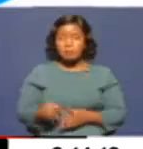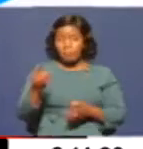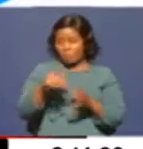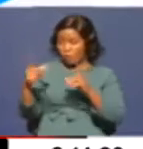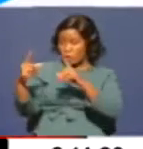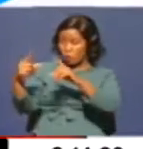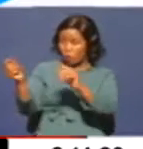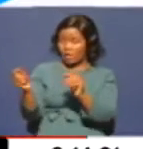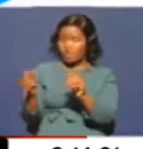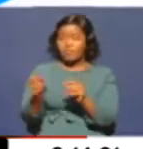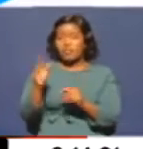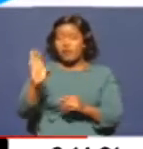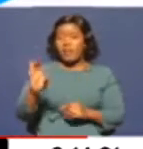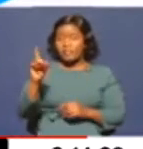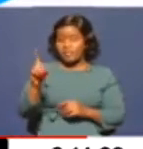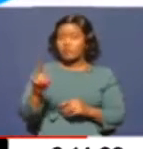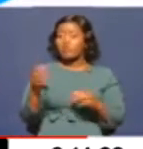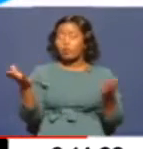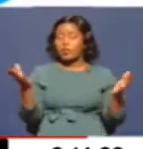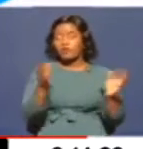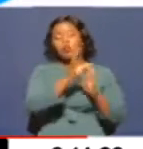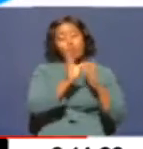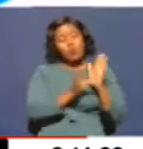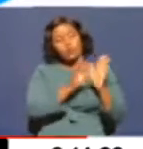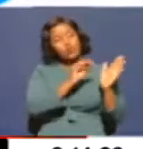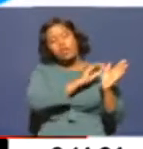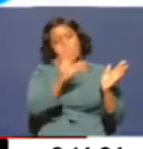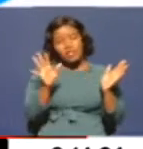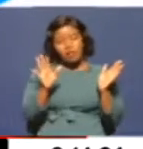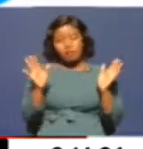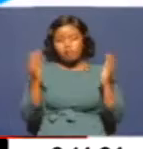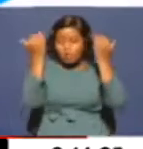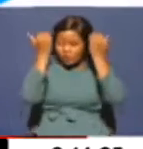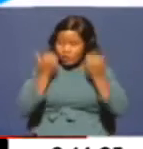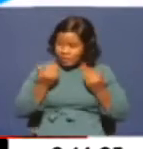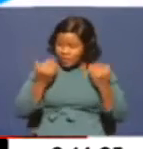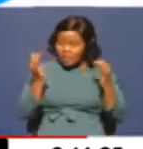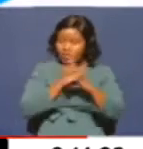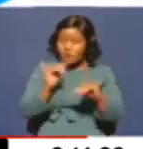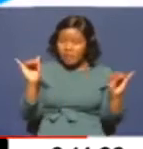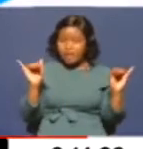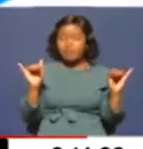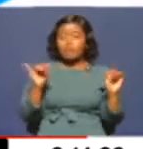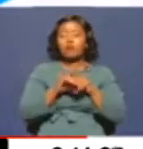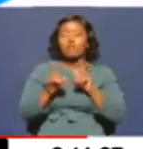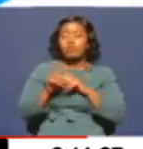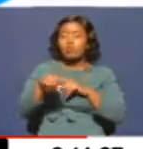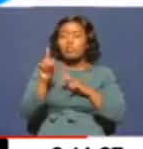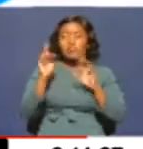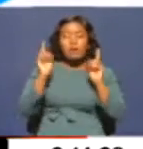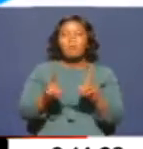Constitution guarantees the independence of the judiciary and specifically it insulates the institution from